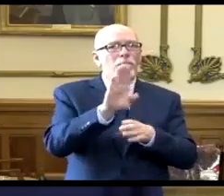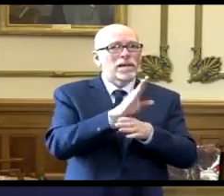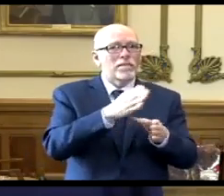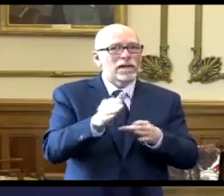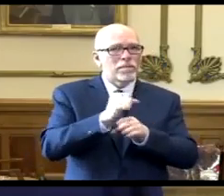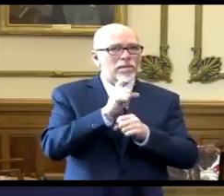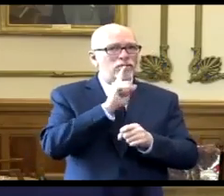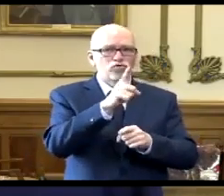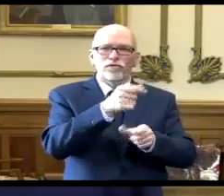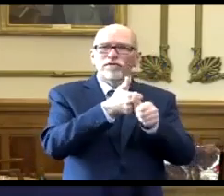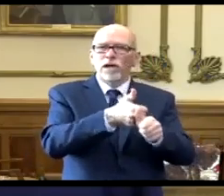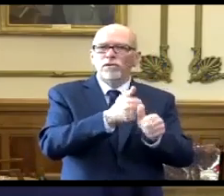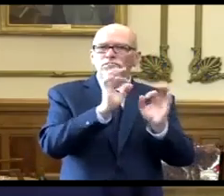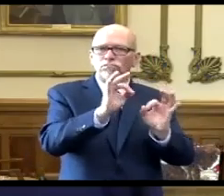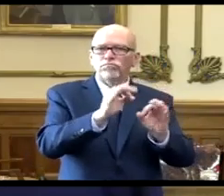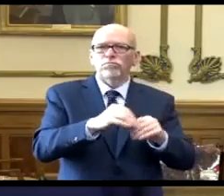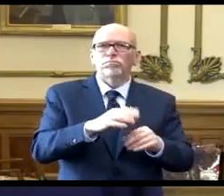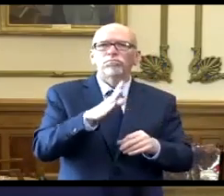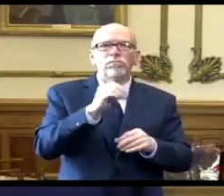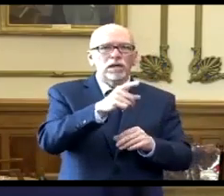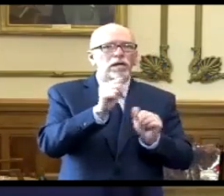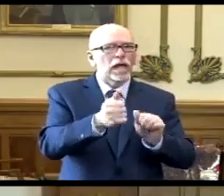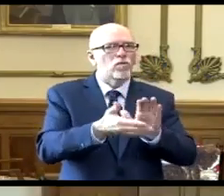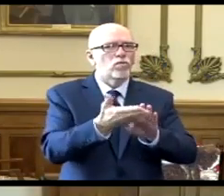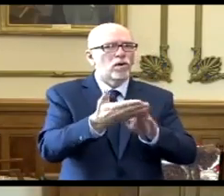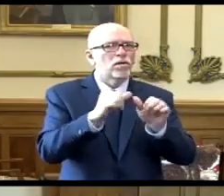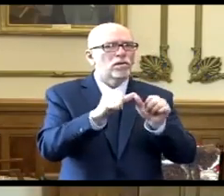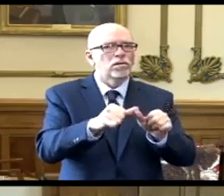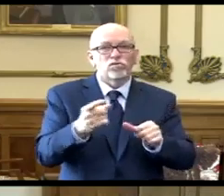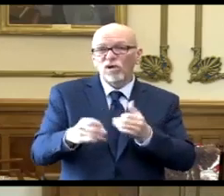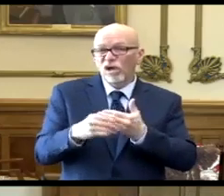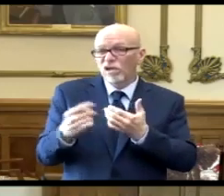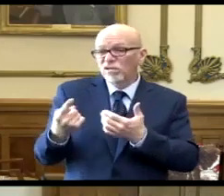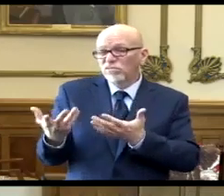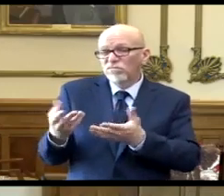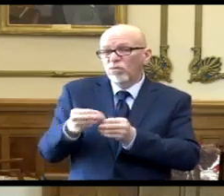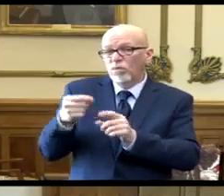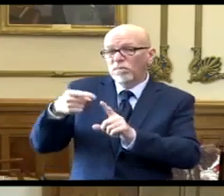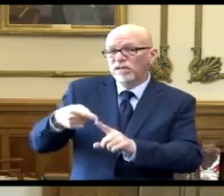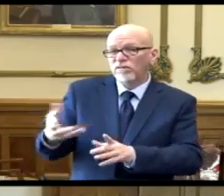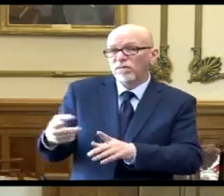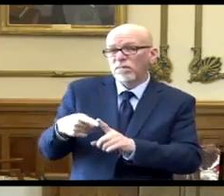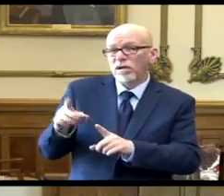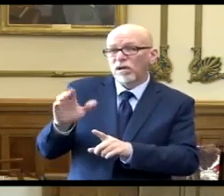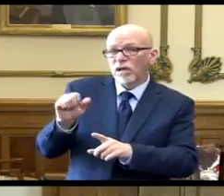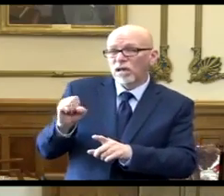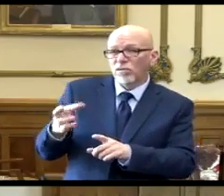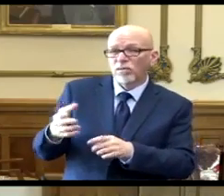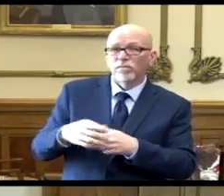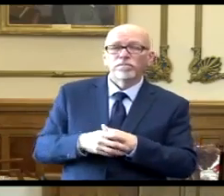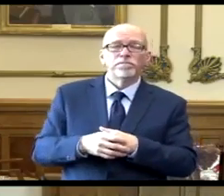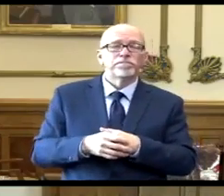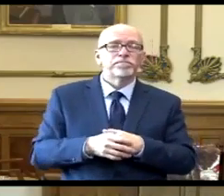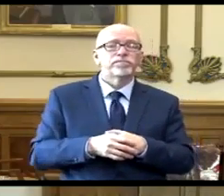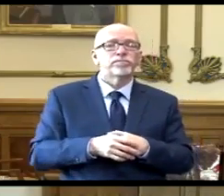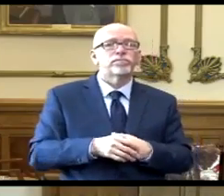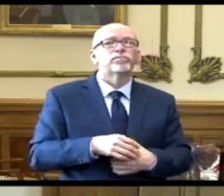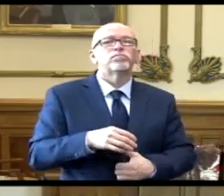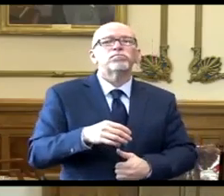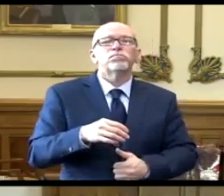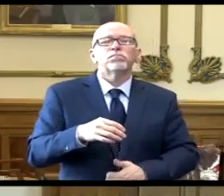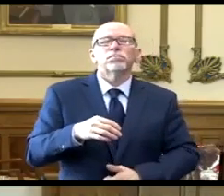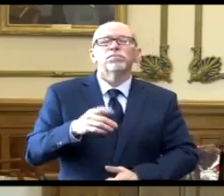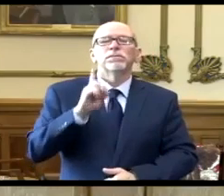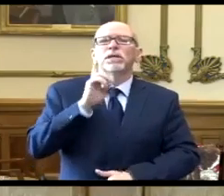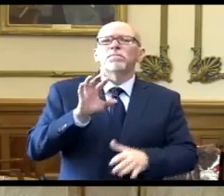is done, and that it can be up and running. And I don't know if you want to add some specifics about the cases or... Sure. So I think this is